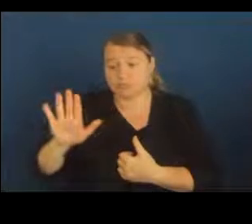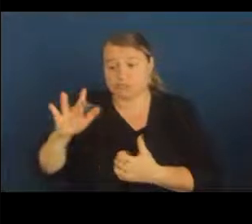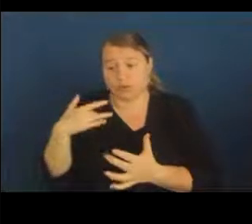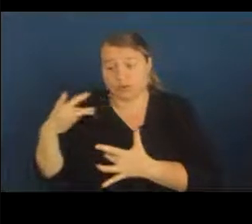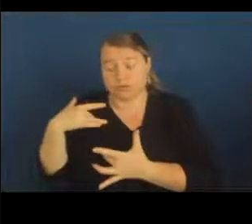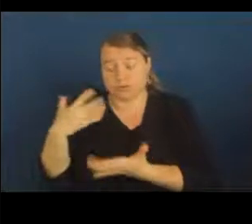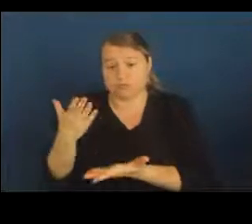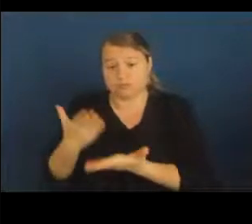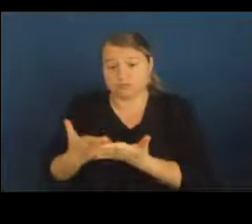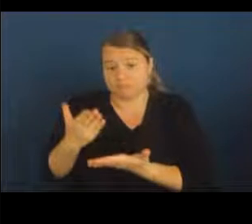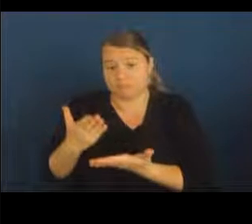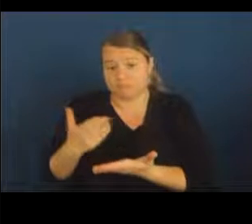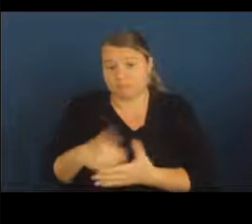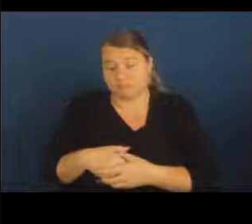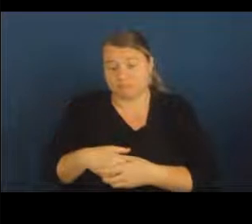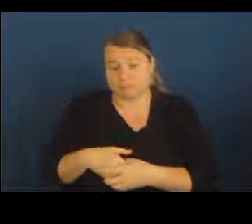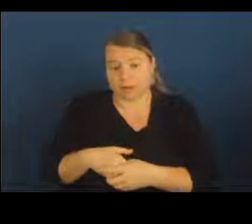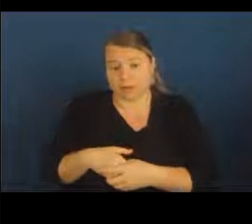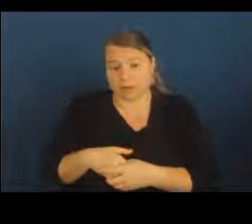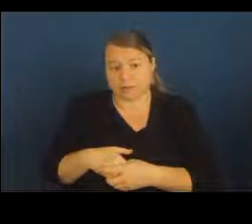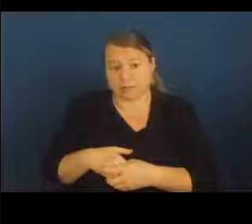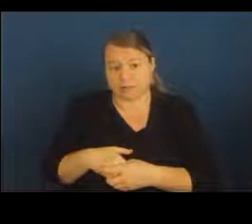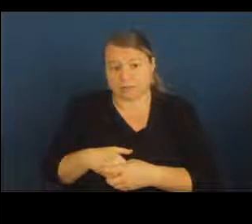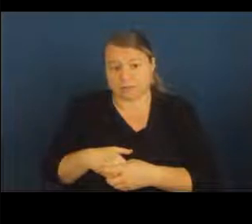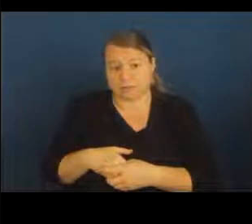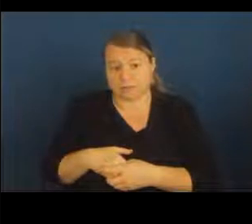and we're very